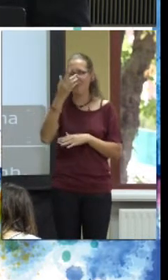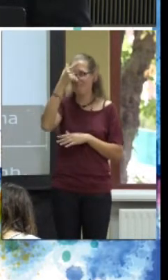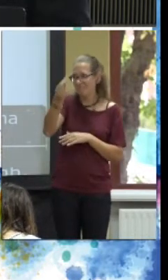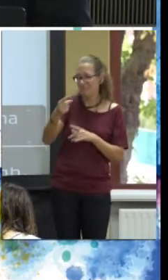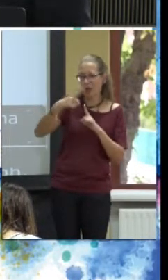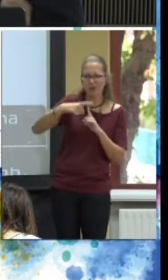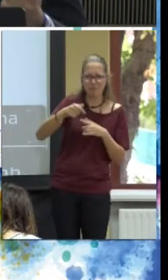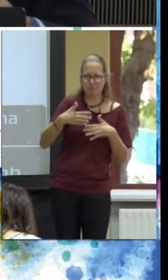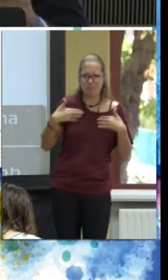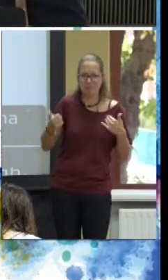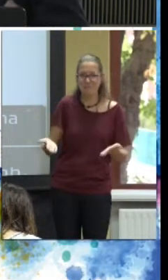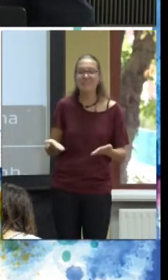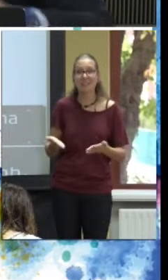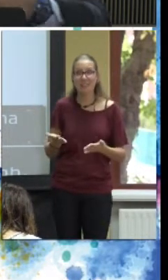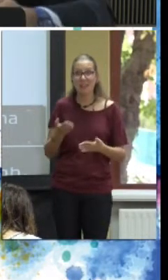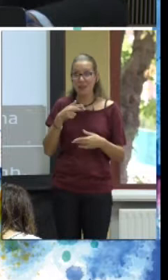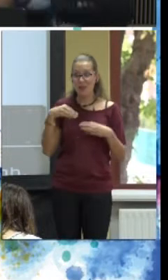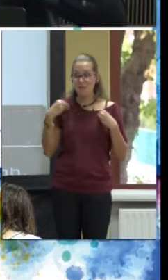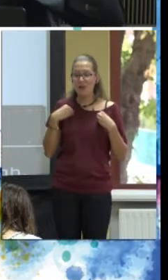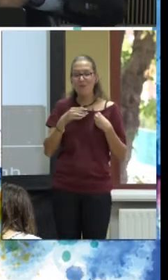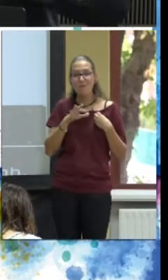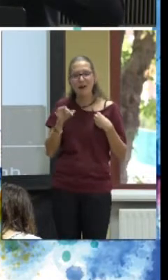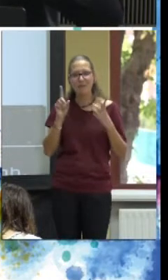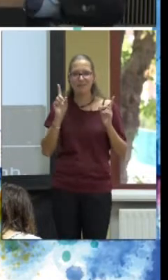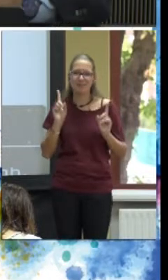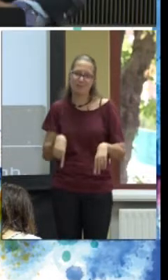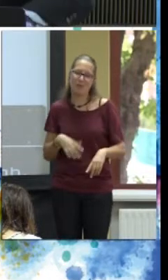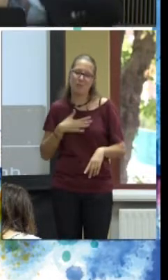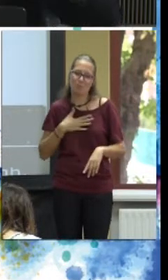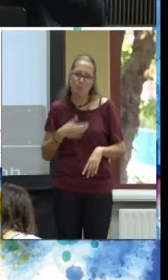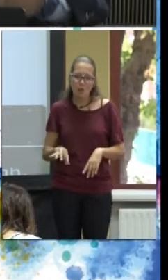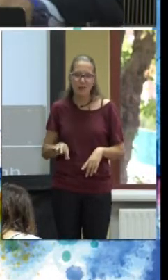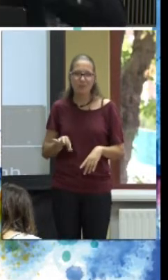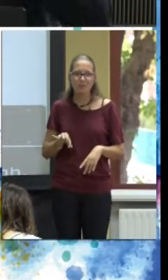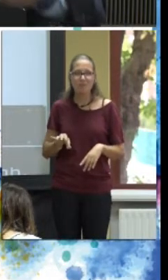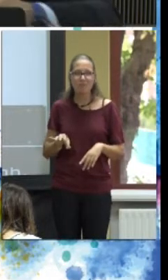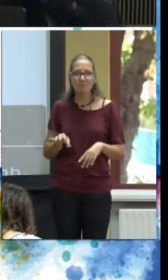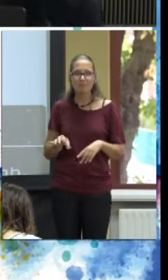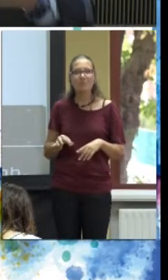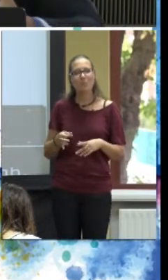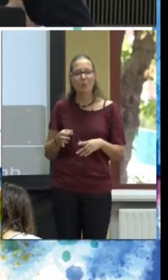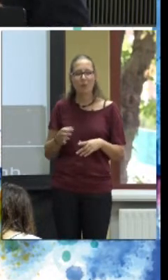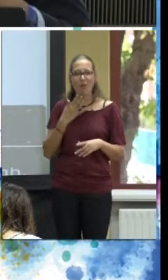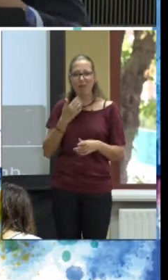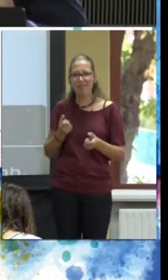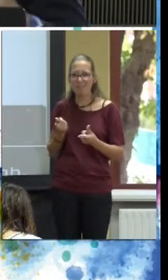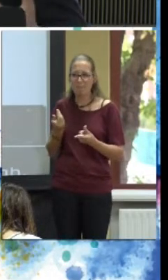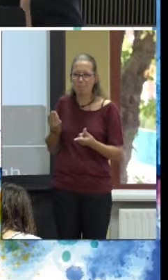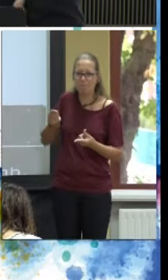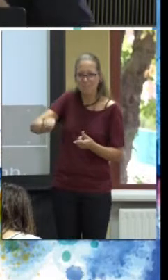We want to be able to use this to pay a day trip to Avila, Segovia, or Toledo,